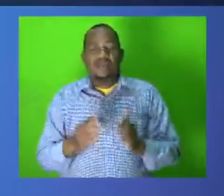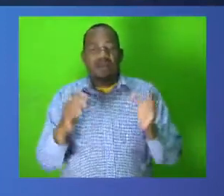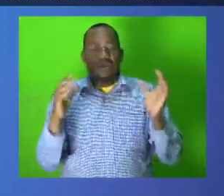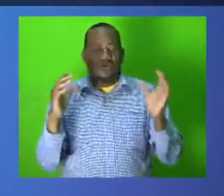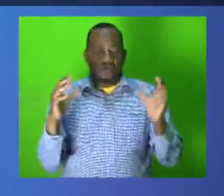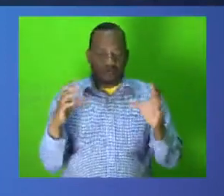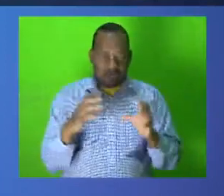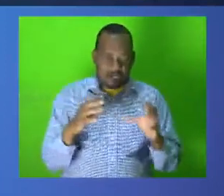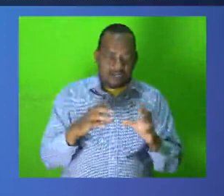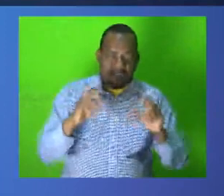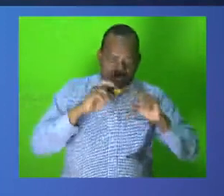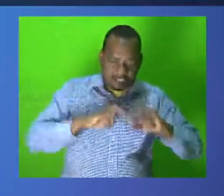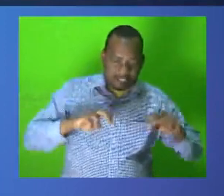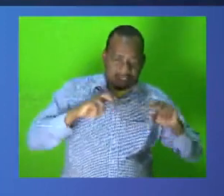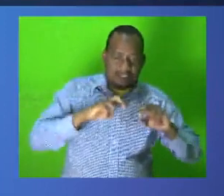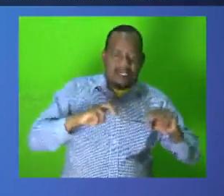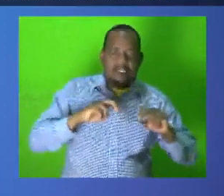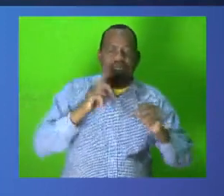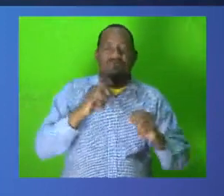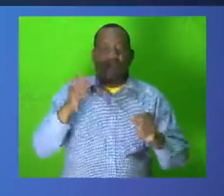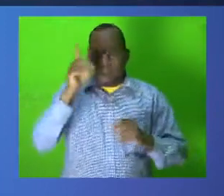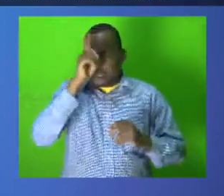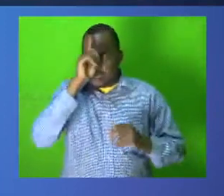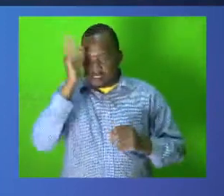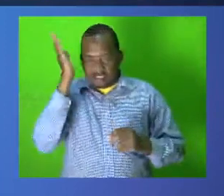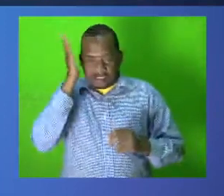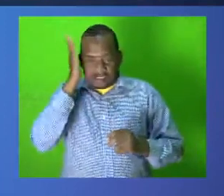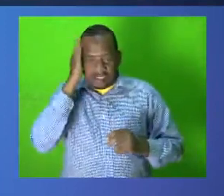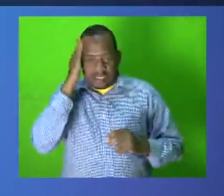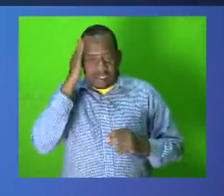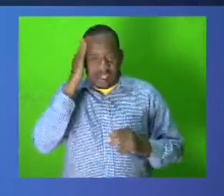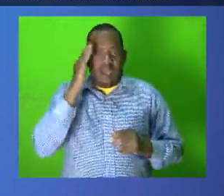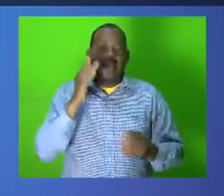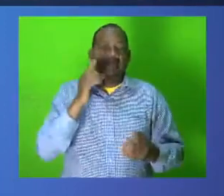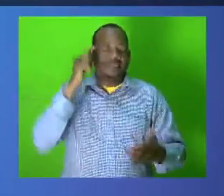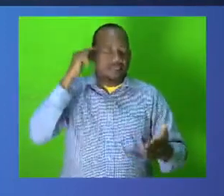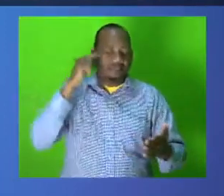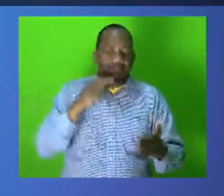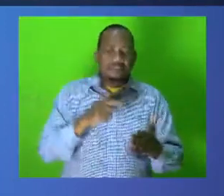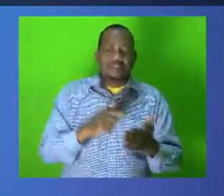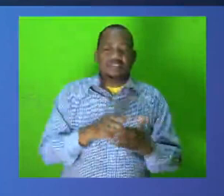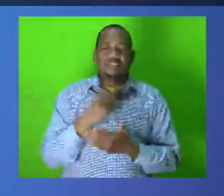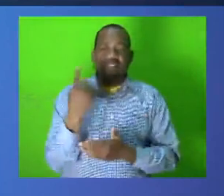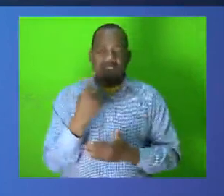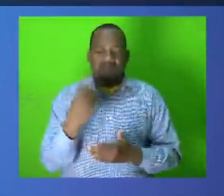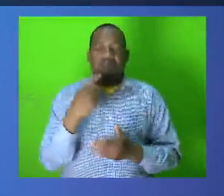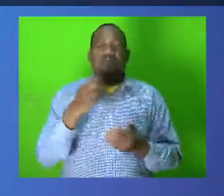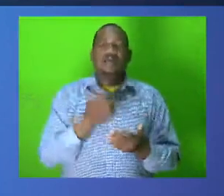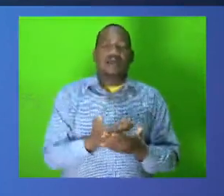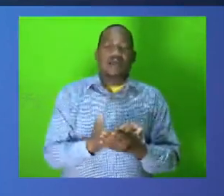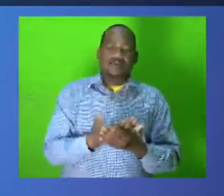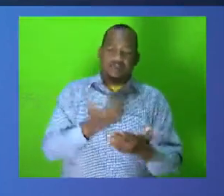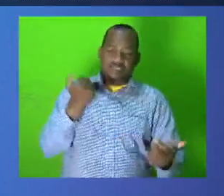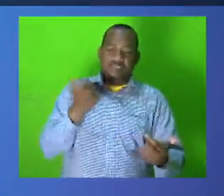of planet Pluto. Even though the researcher was conducted before,